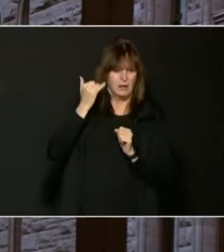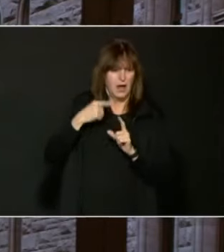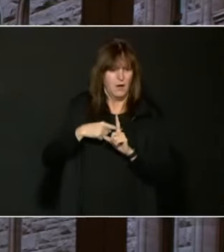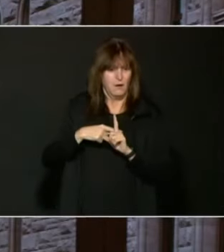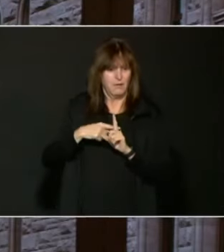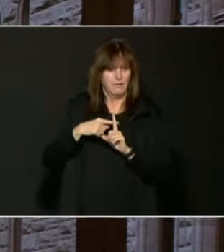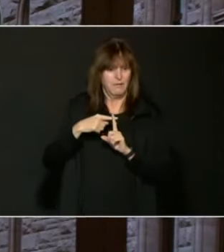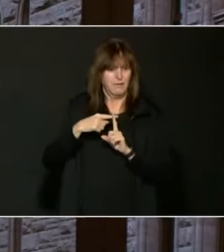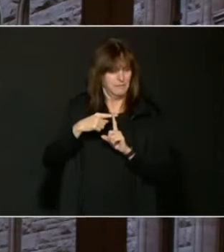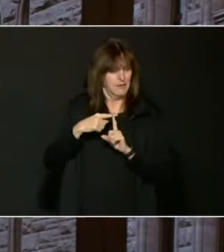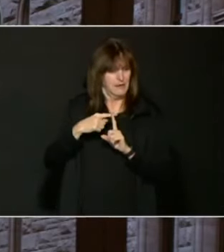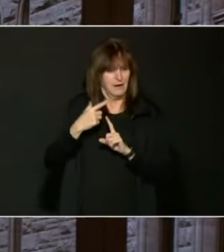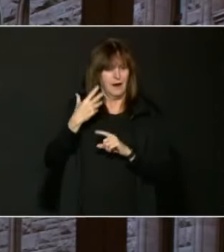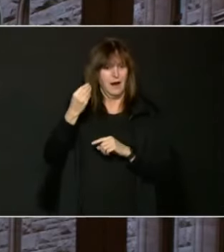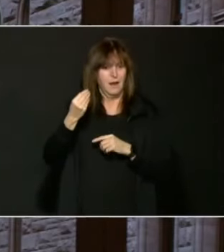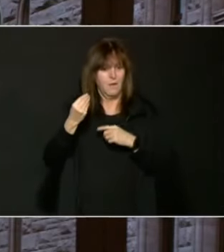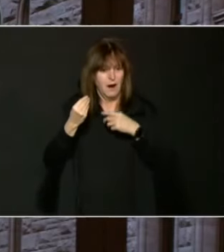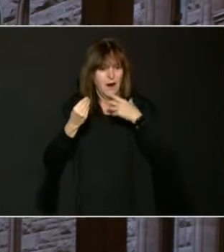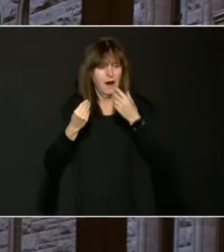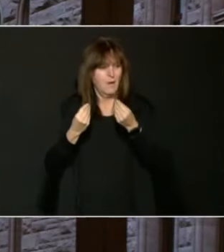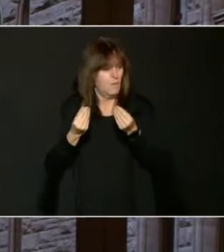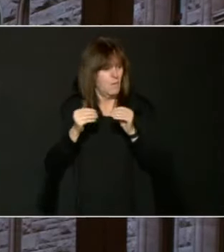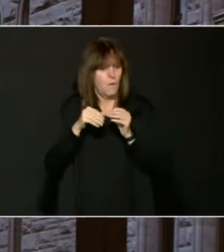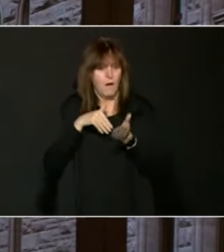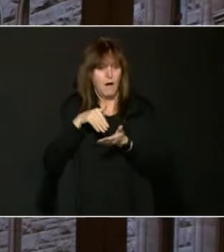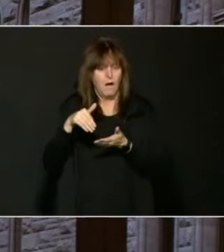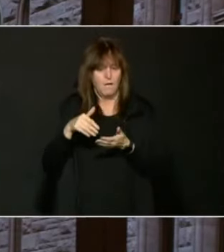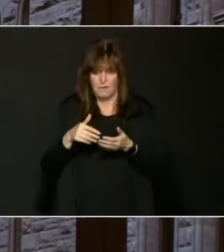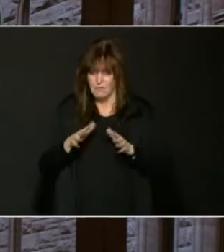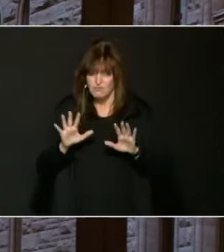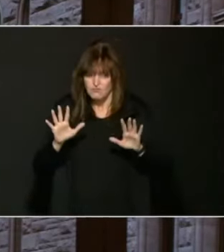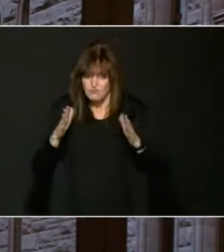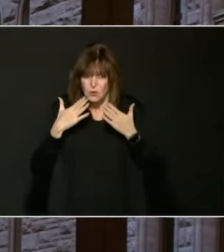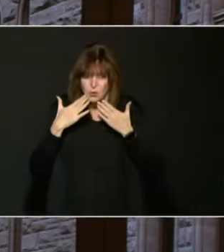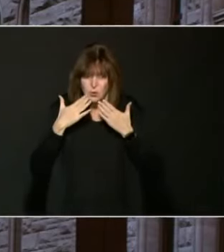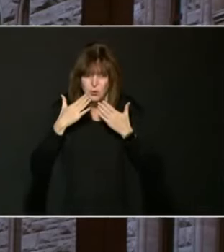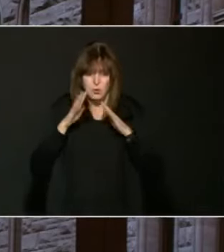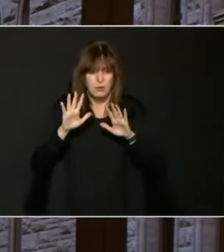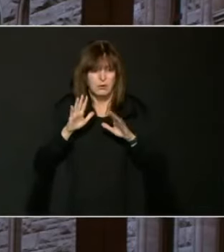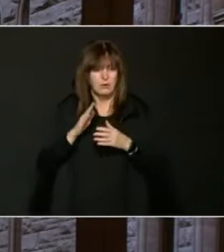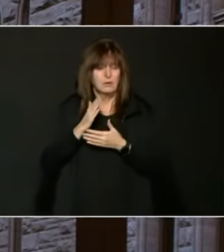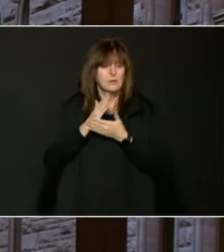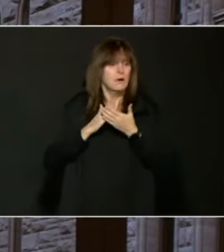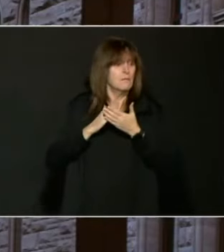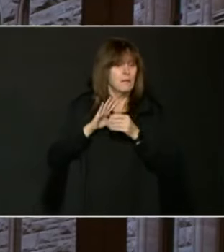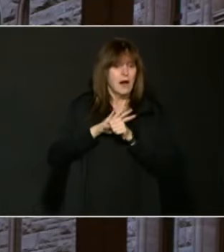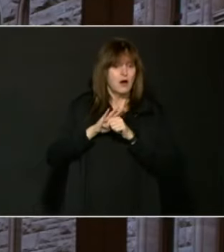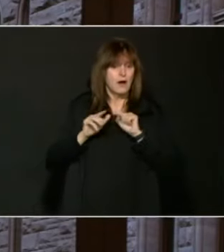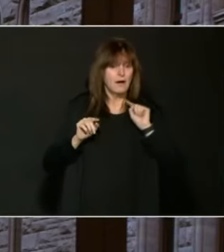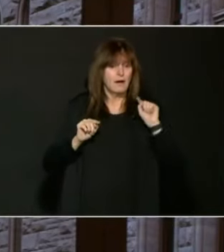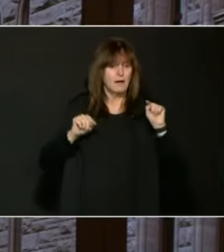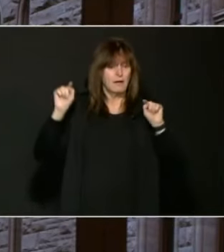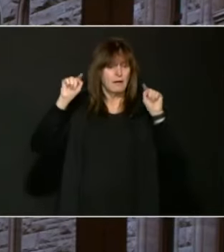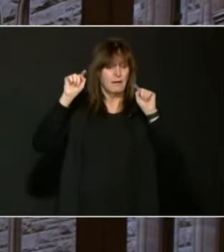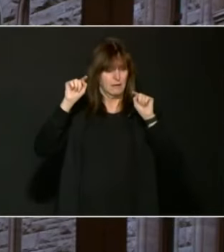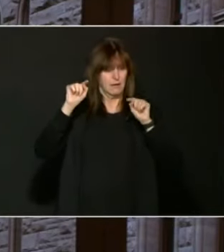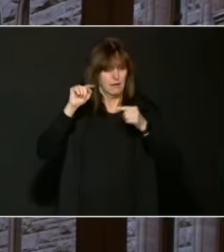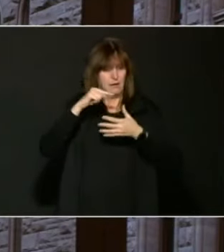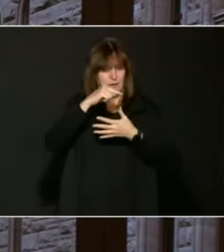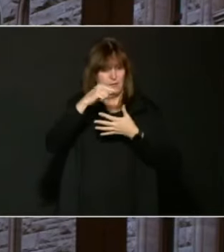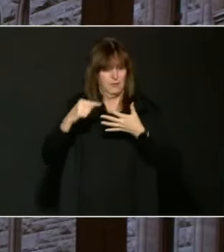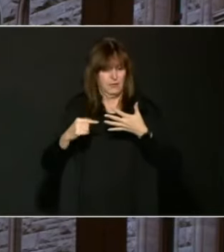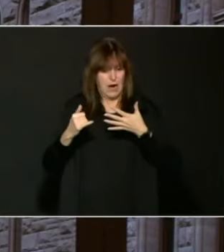point. While we are allowing some areas to move in the framework, and we'll be getting some reports and recommendations over